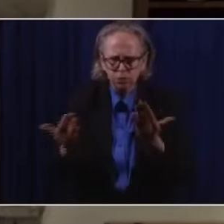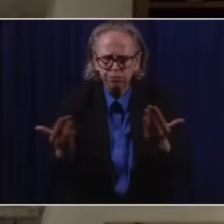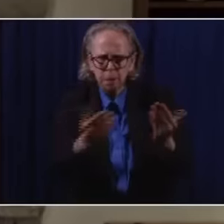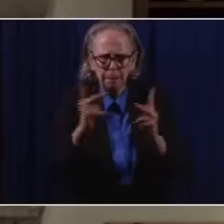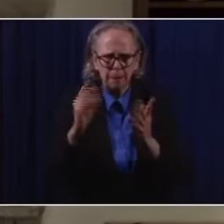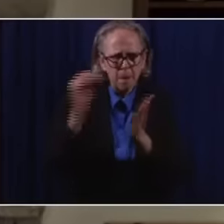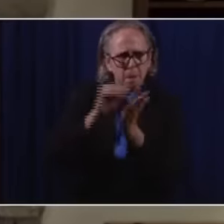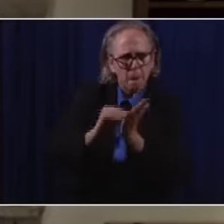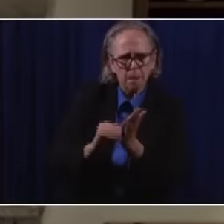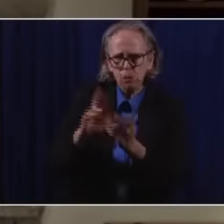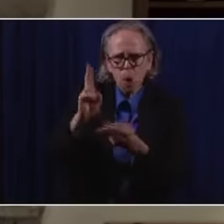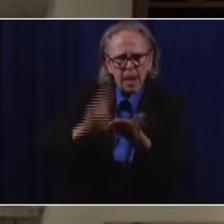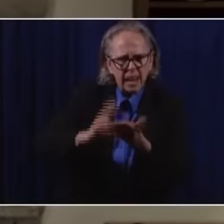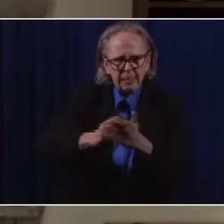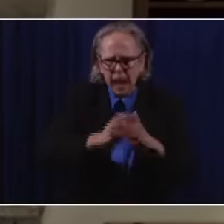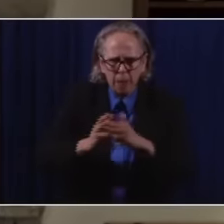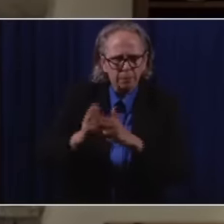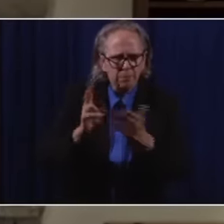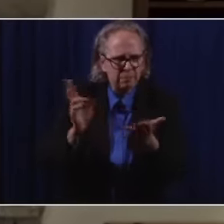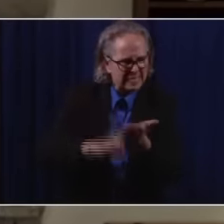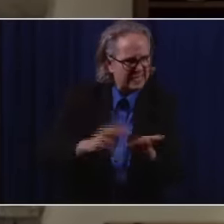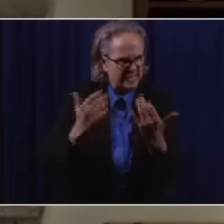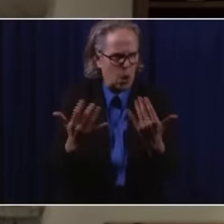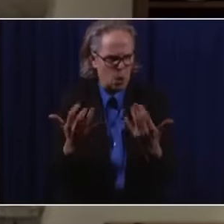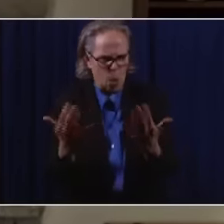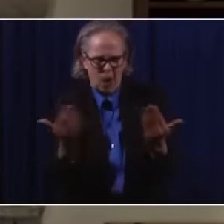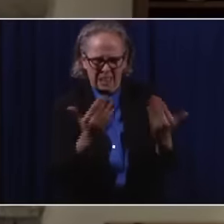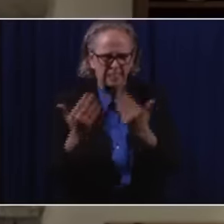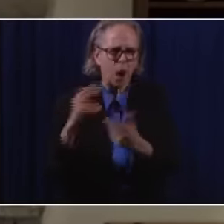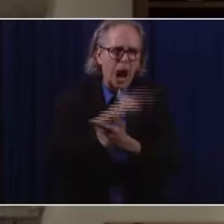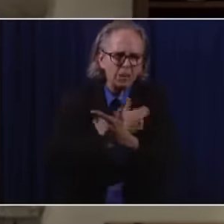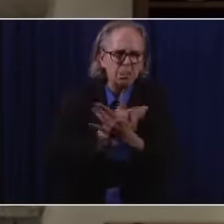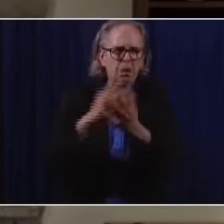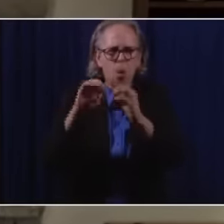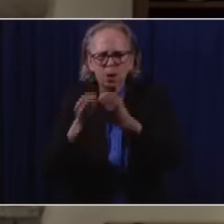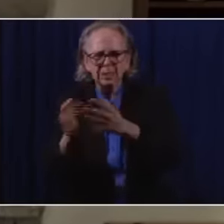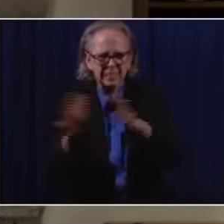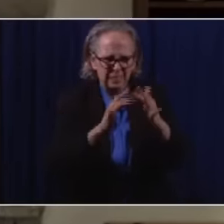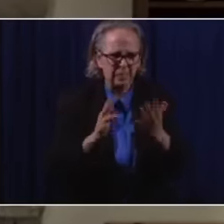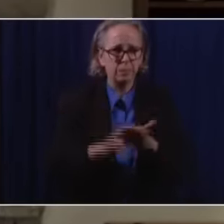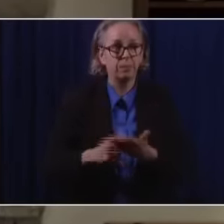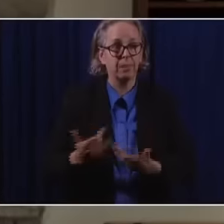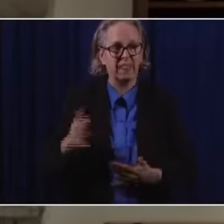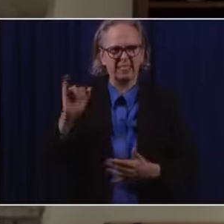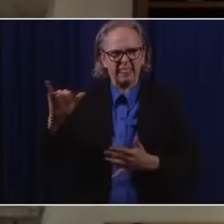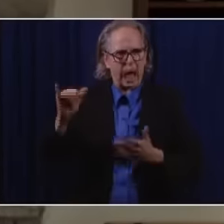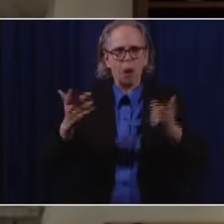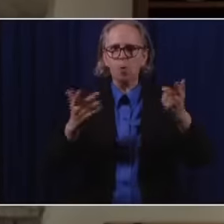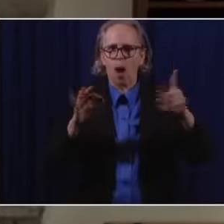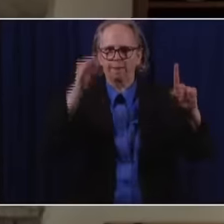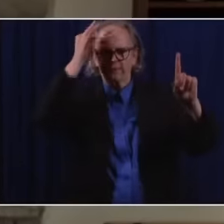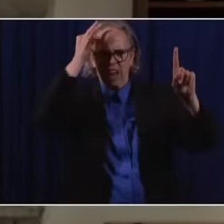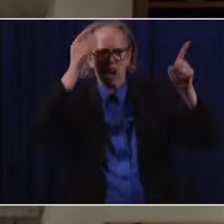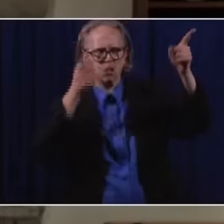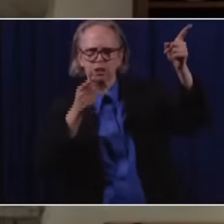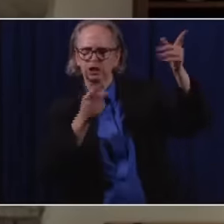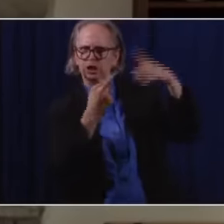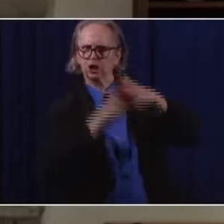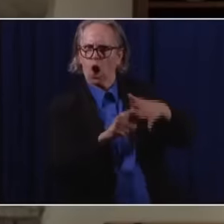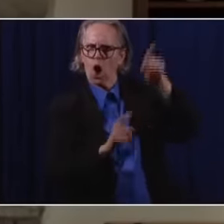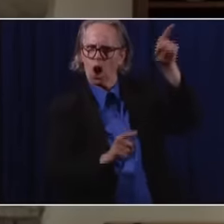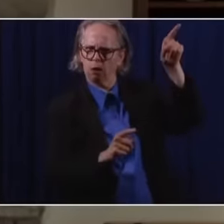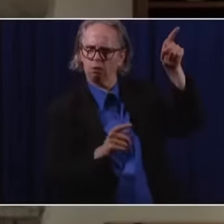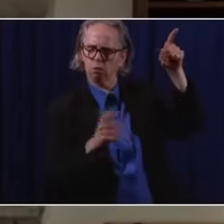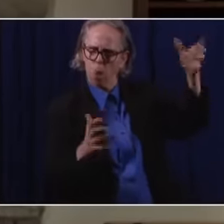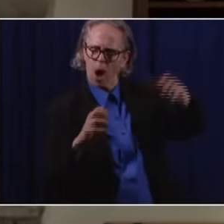This is obviously being driven by the federal government, by the administration. They want to make sure the states